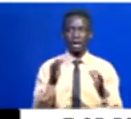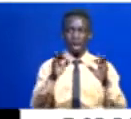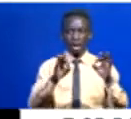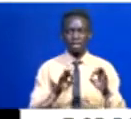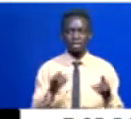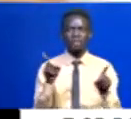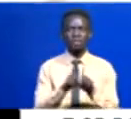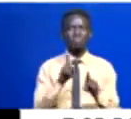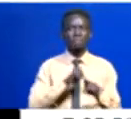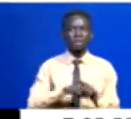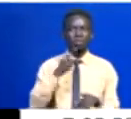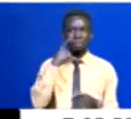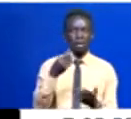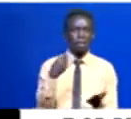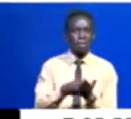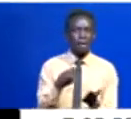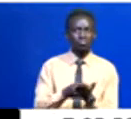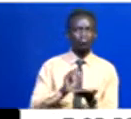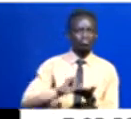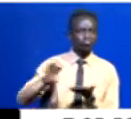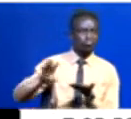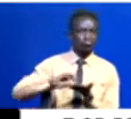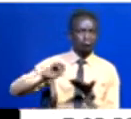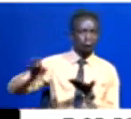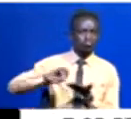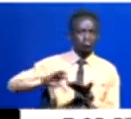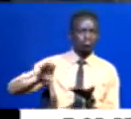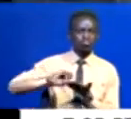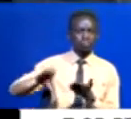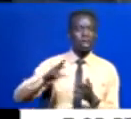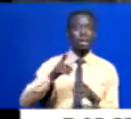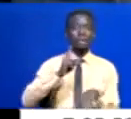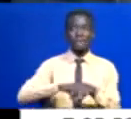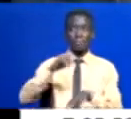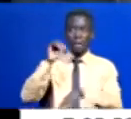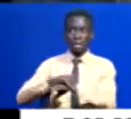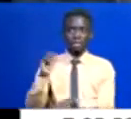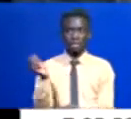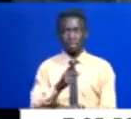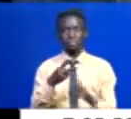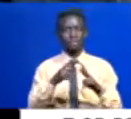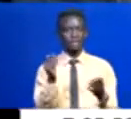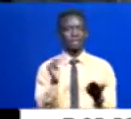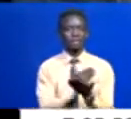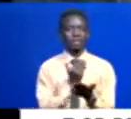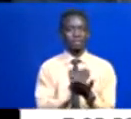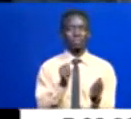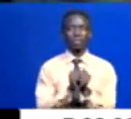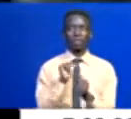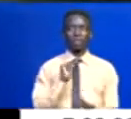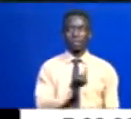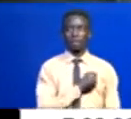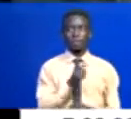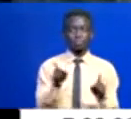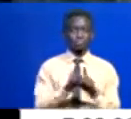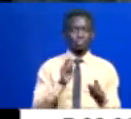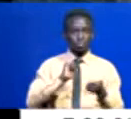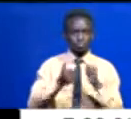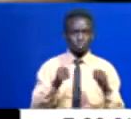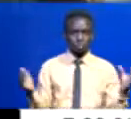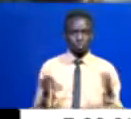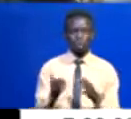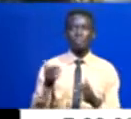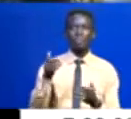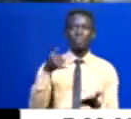places, or you earn your salary, you come and start saving with us. Chama hicho cha riadha pia kinafanya mipango na wizara ya